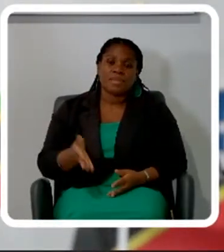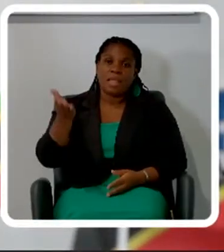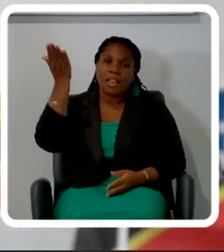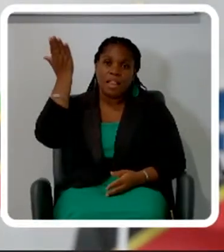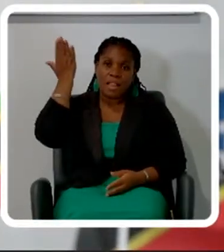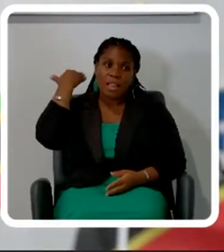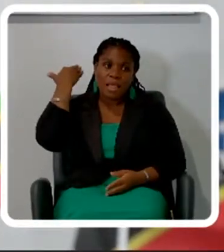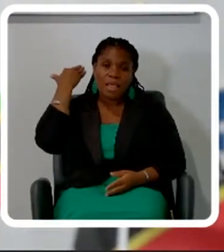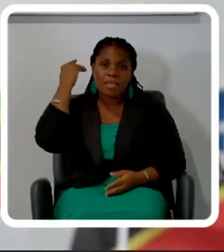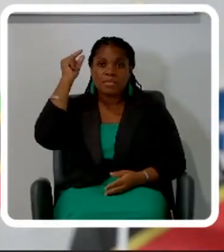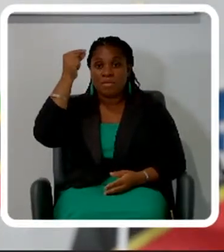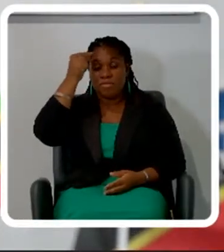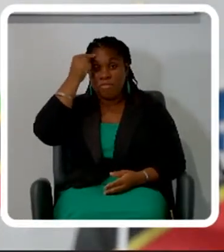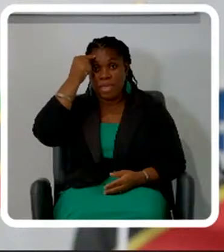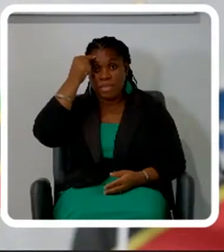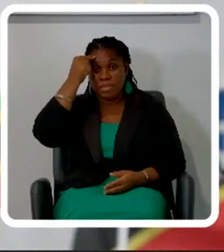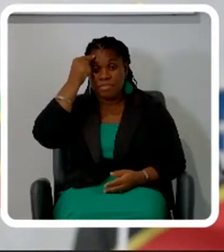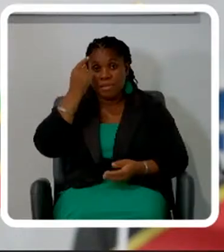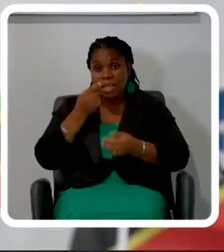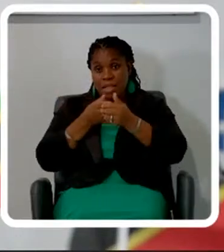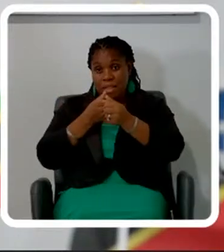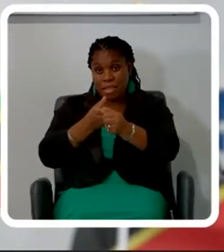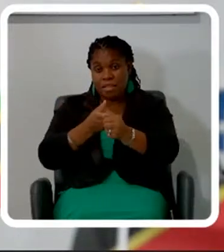Harris left